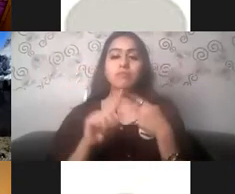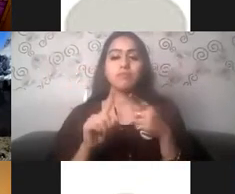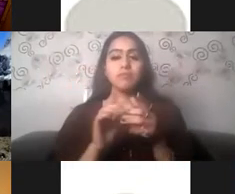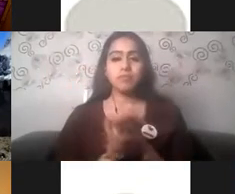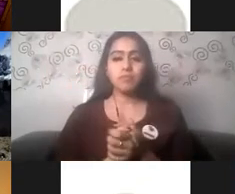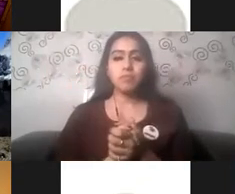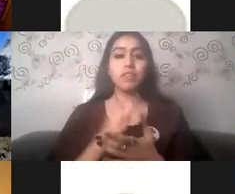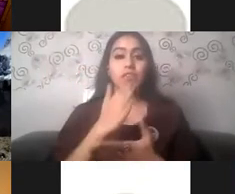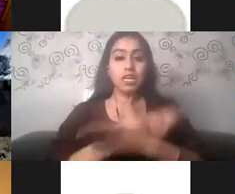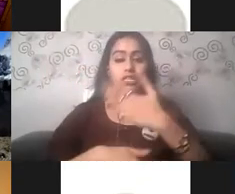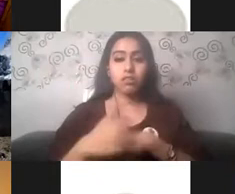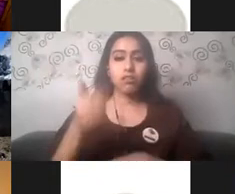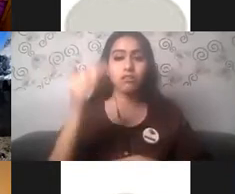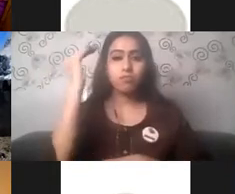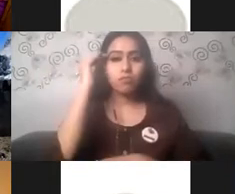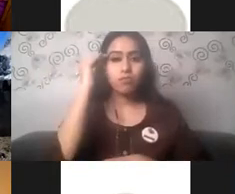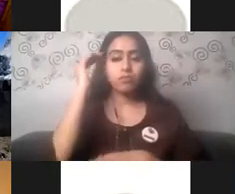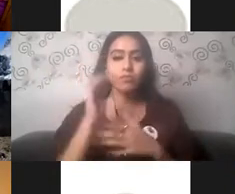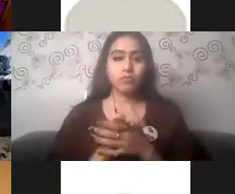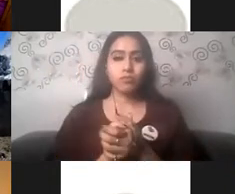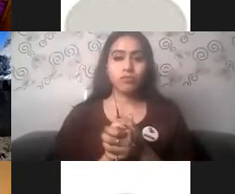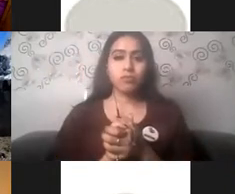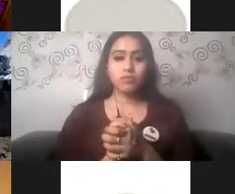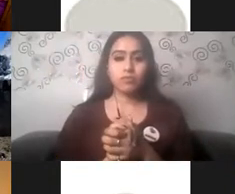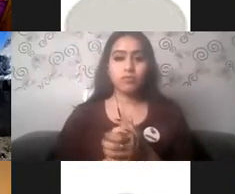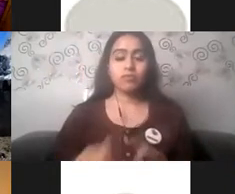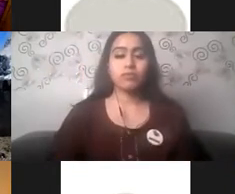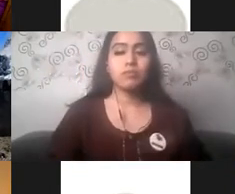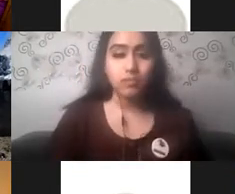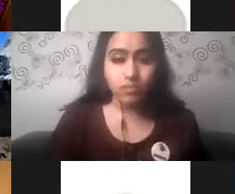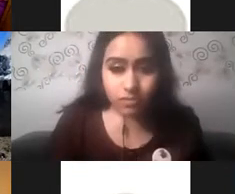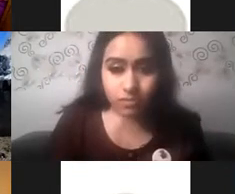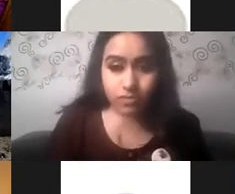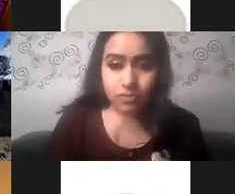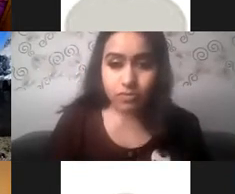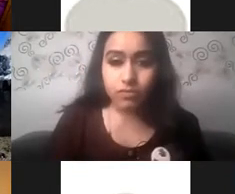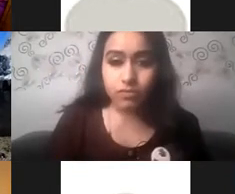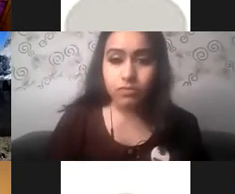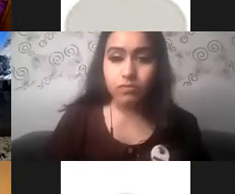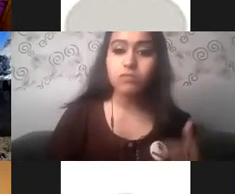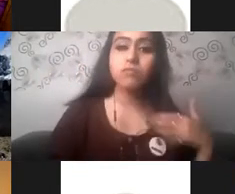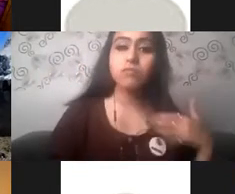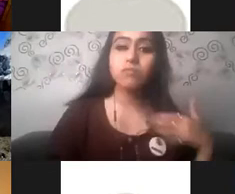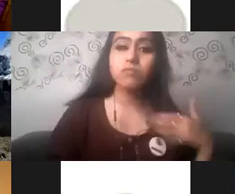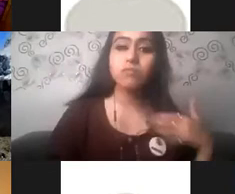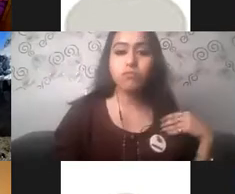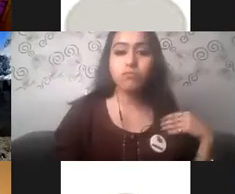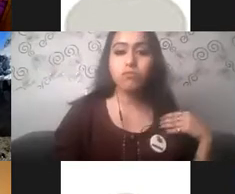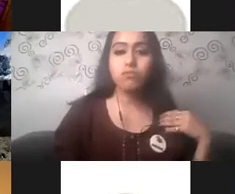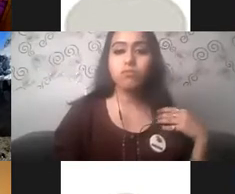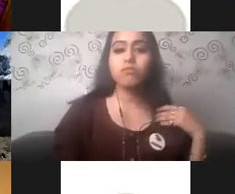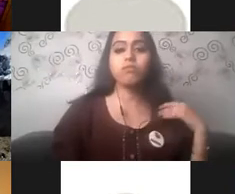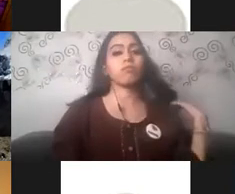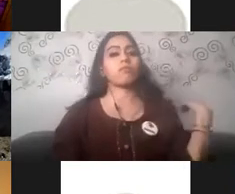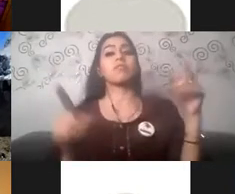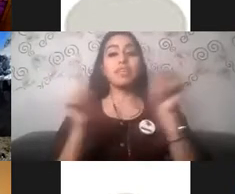Sarthak, as you know, is an organization that has done a wonderful job in promoting